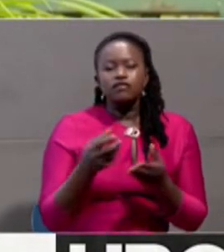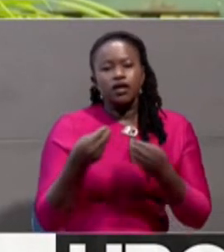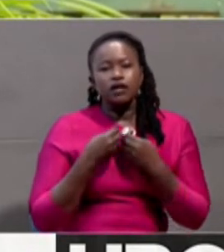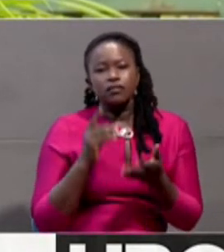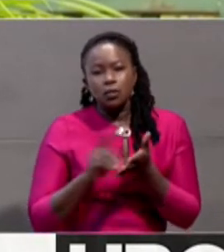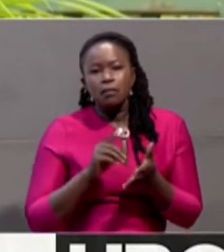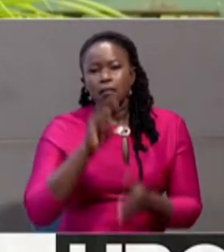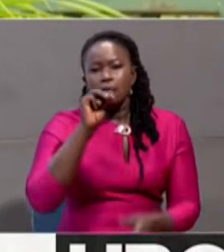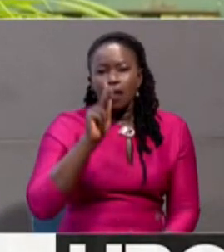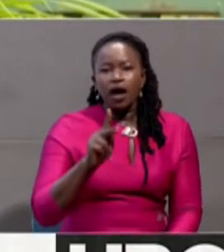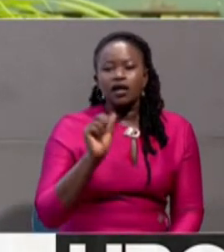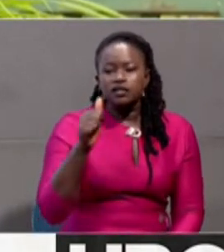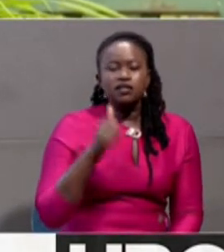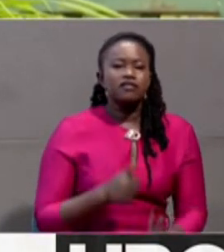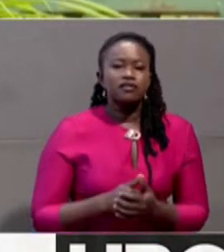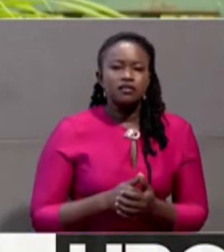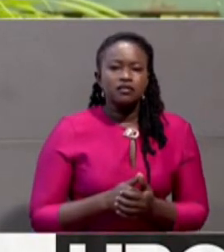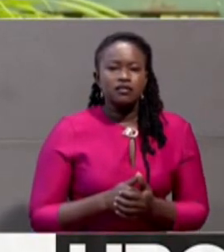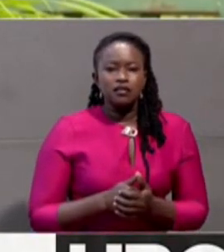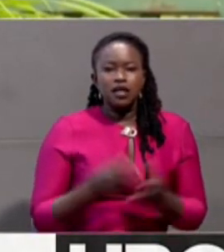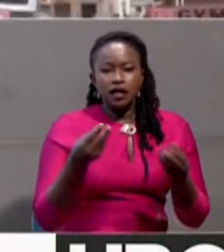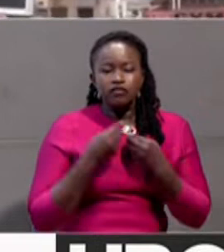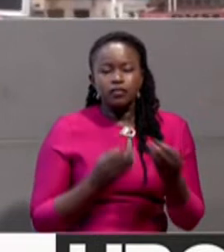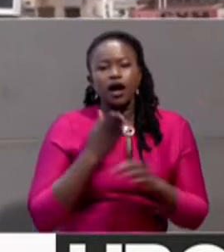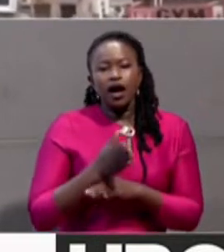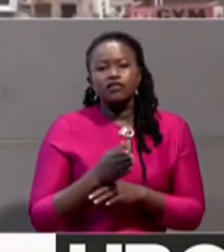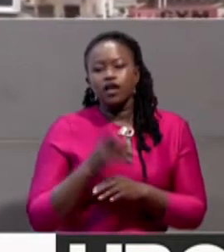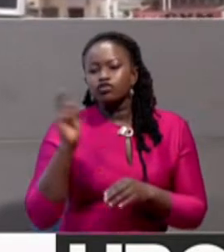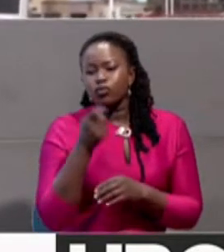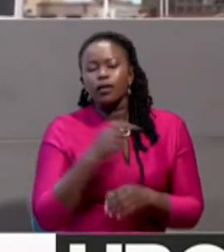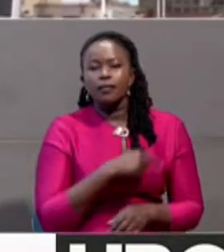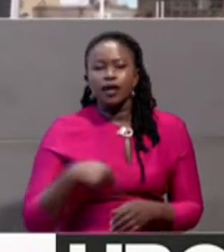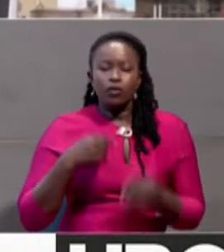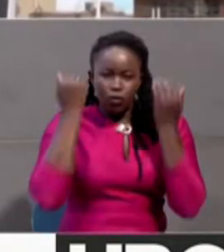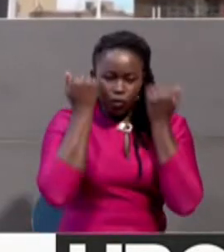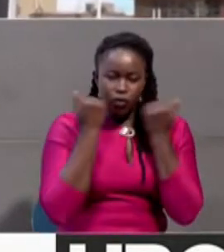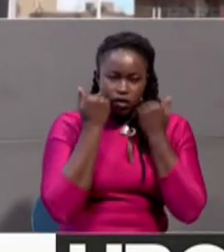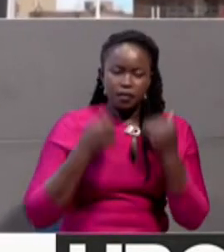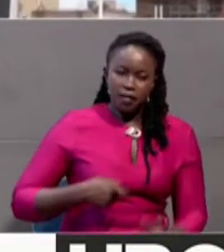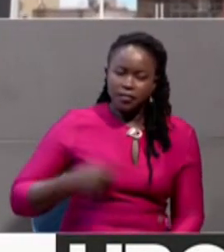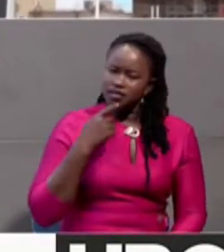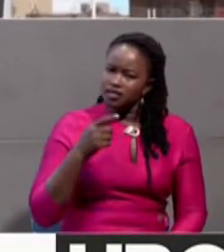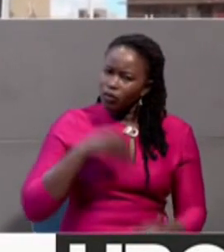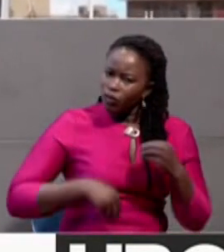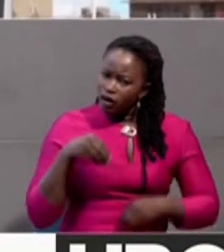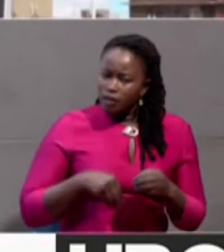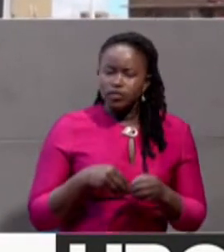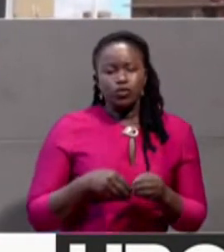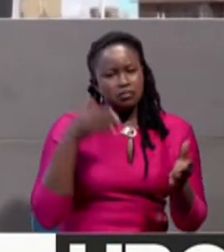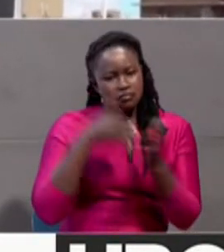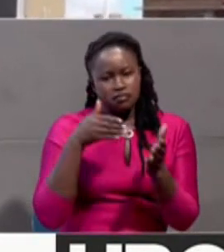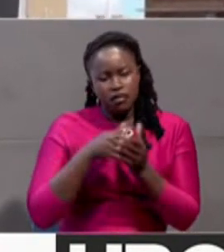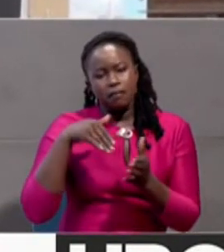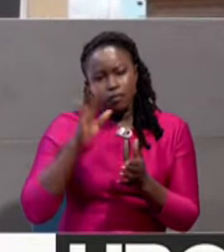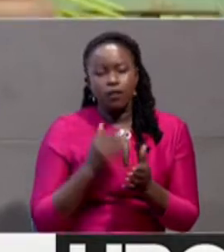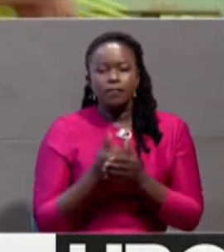adamant. Makerere gave me Chagulanyi's papers, but after taking them to Mengo Court. Mabirizi cites corruption in public offices as one of the hindrances